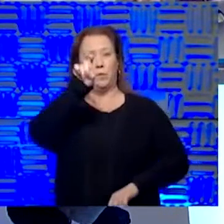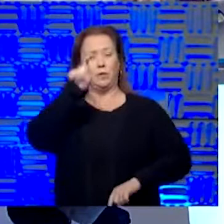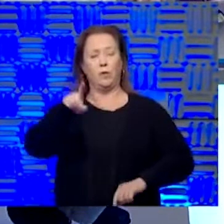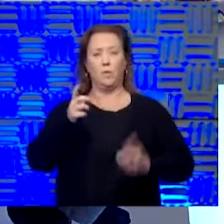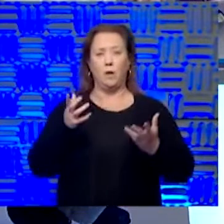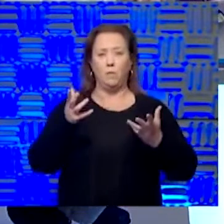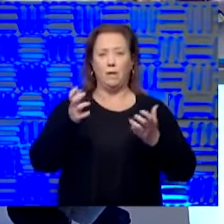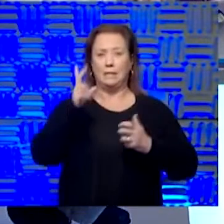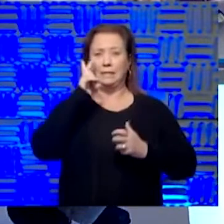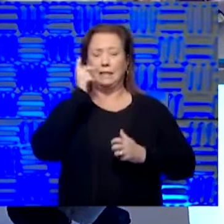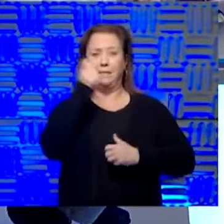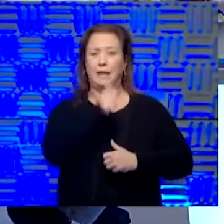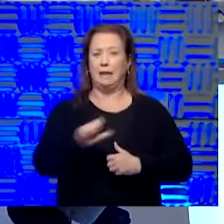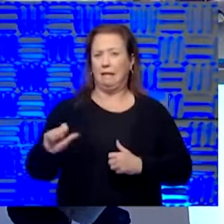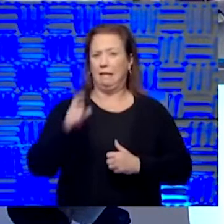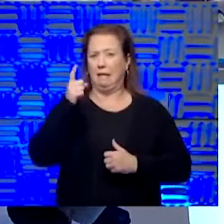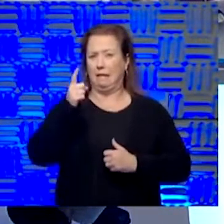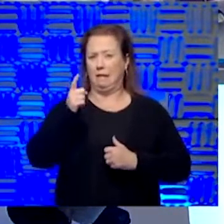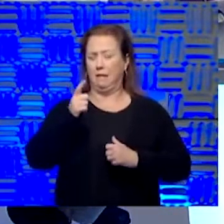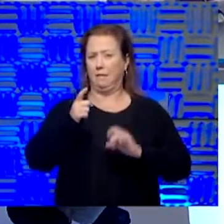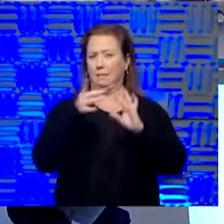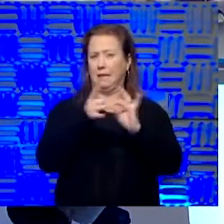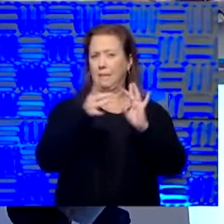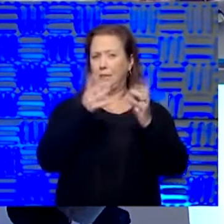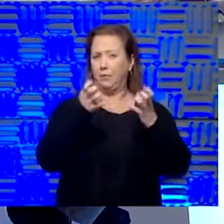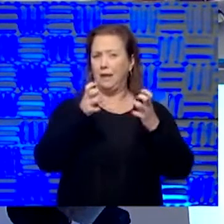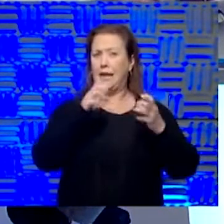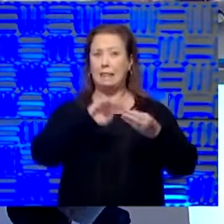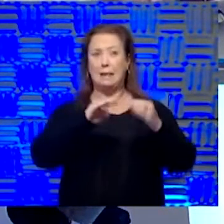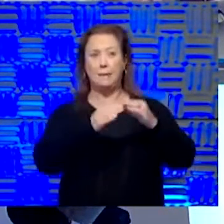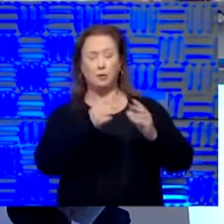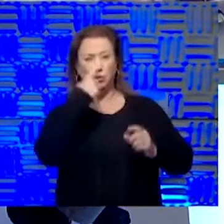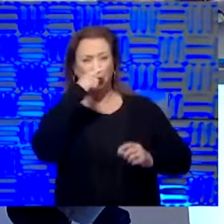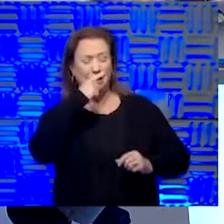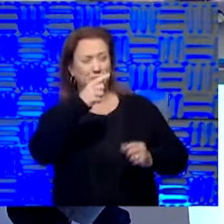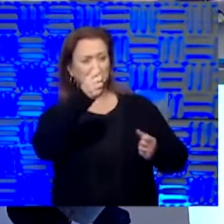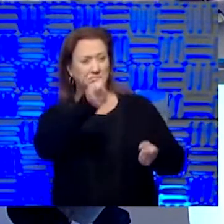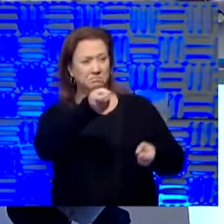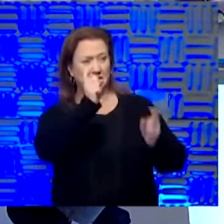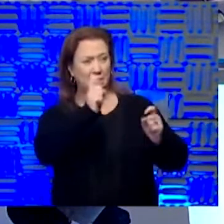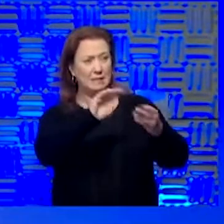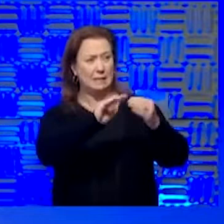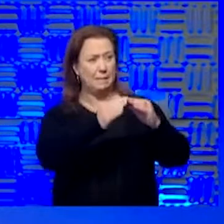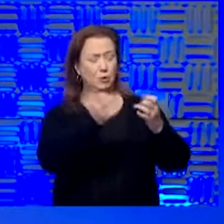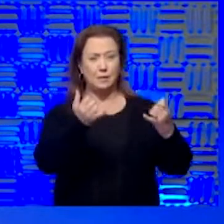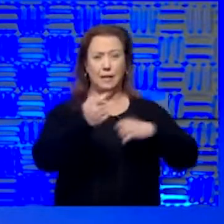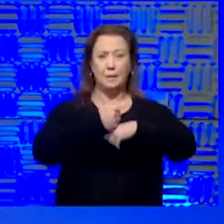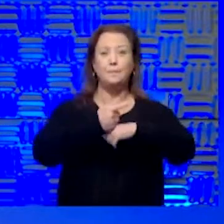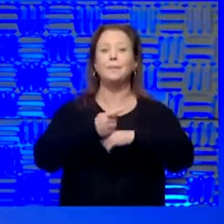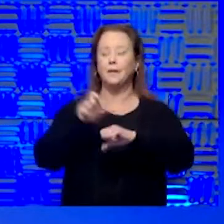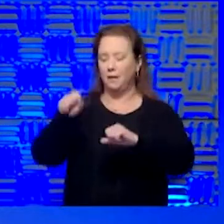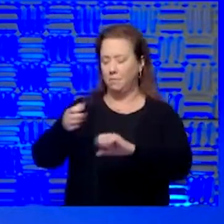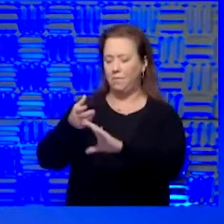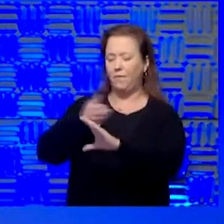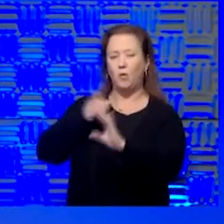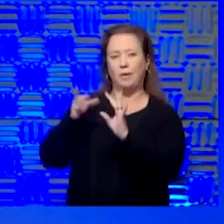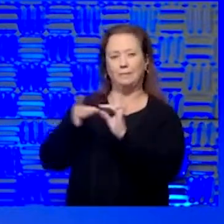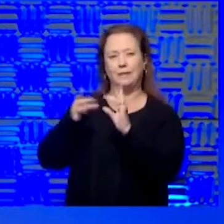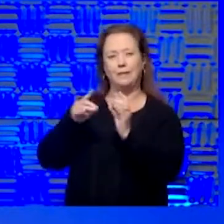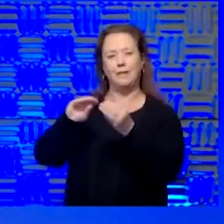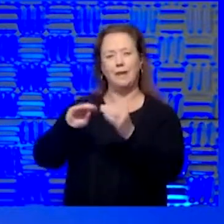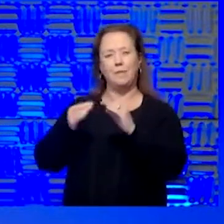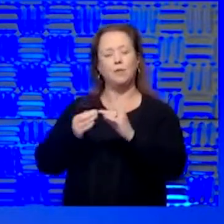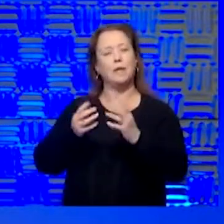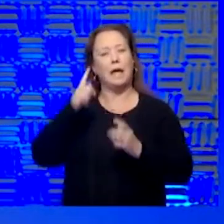guests today have anything they wanted to highlight. Dana, and how are the numbers today? Yeah, so before we get to the numbers, I